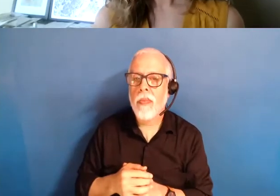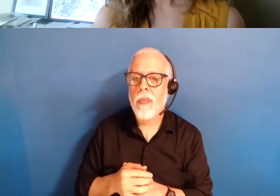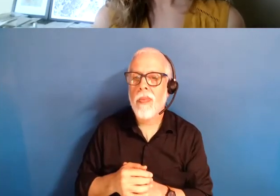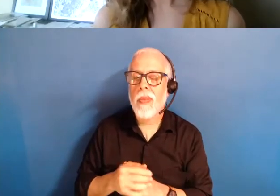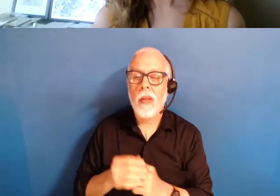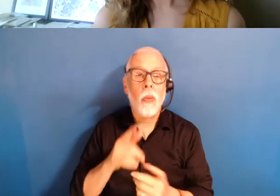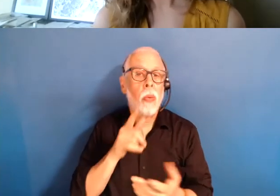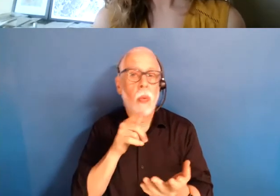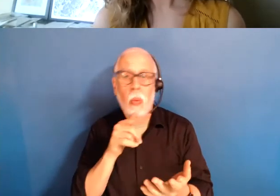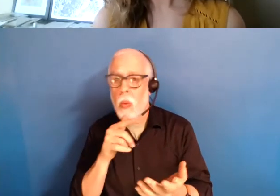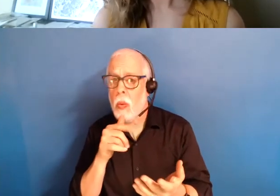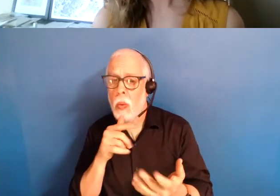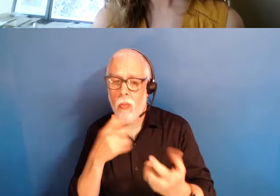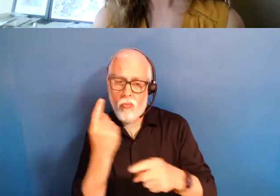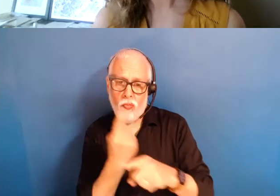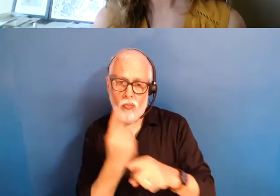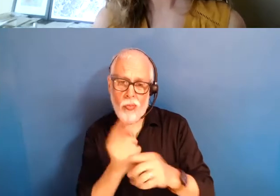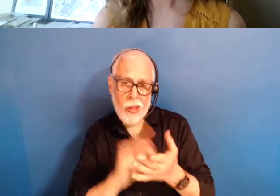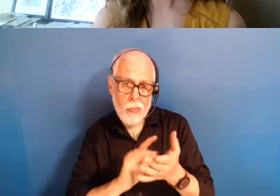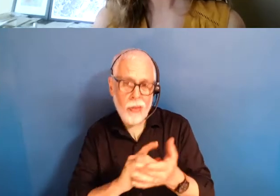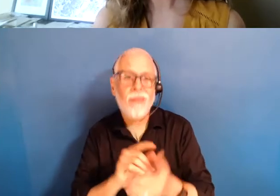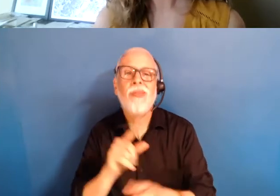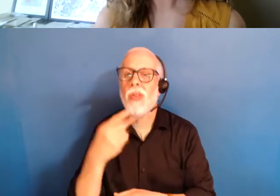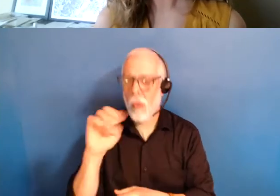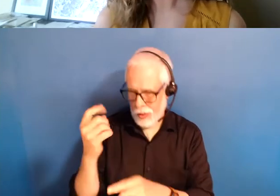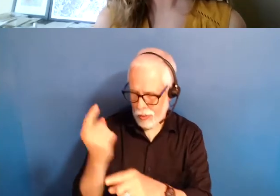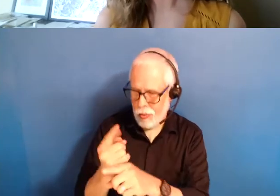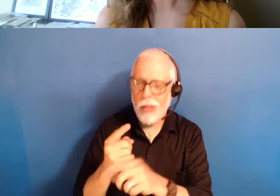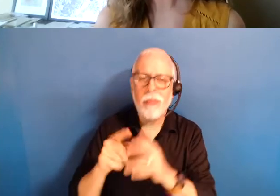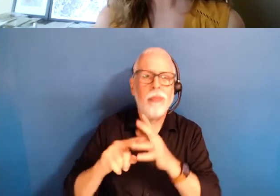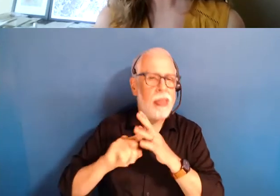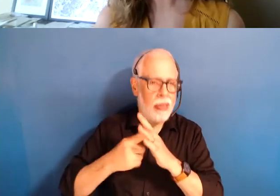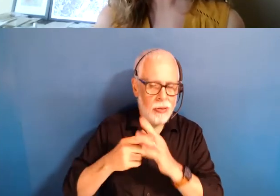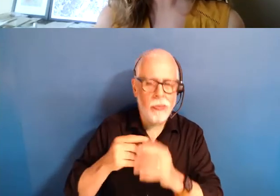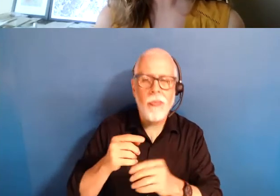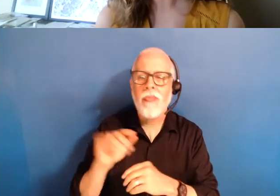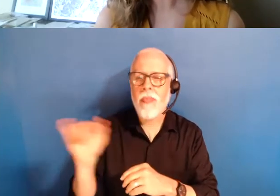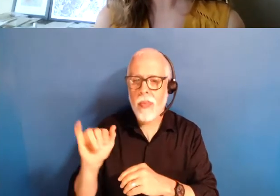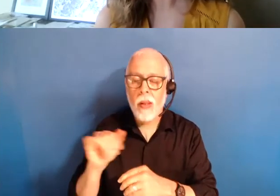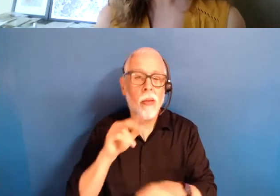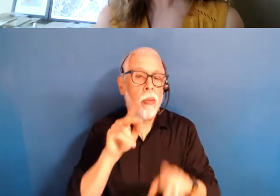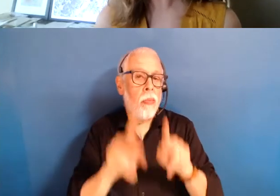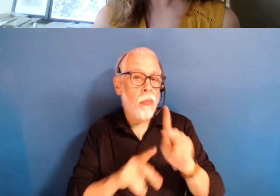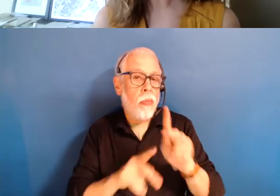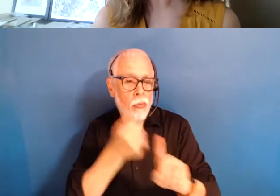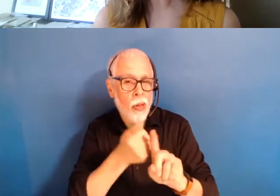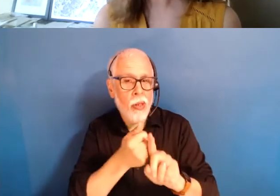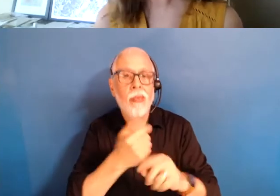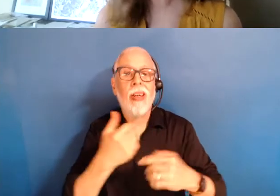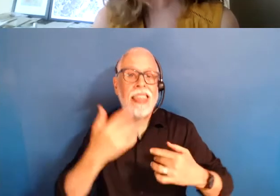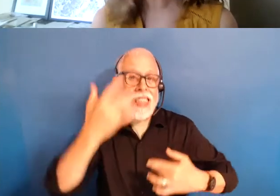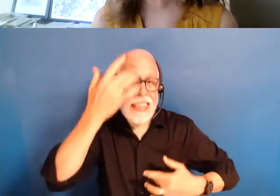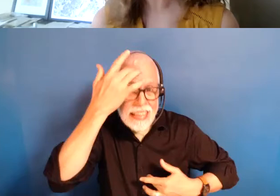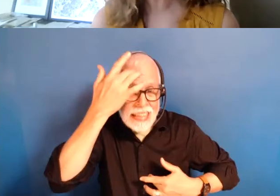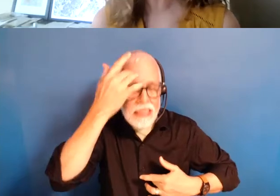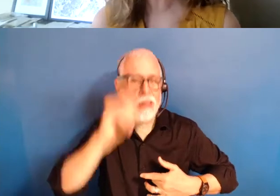So who is eligible for these? As Grace mentioned right at the beginning, people who are symptomatic, but